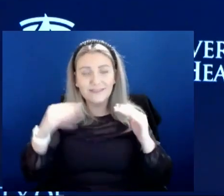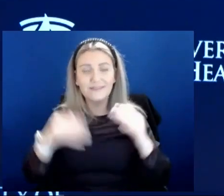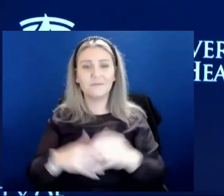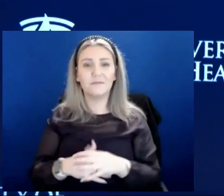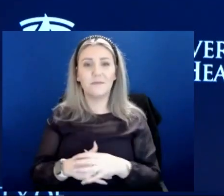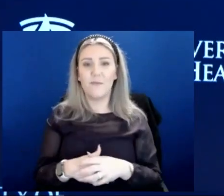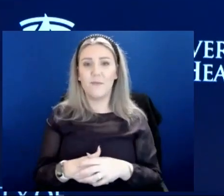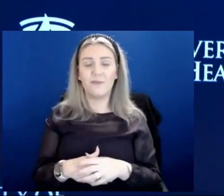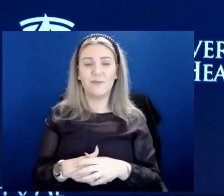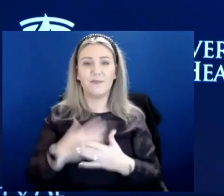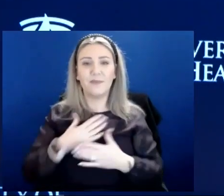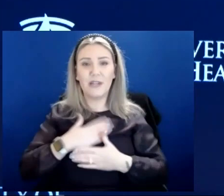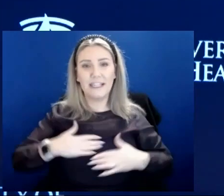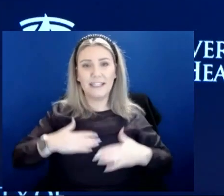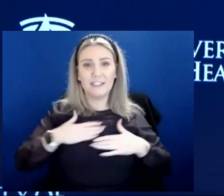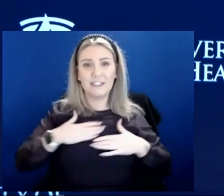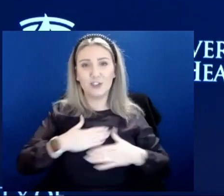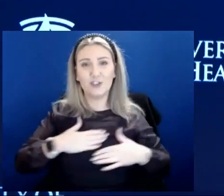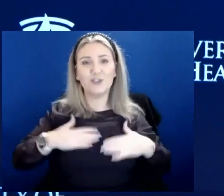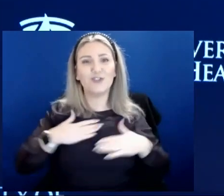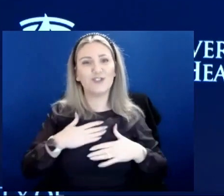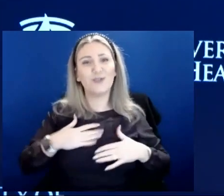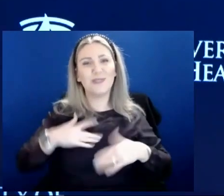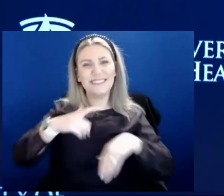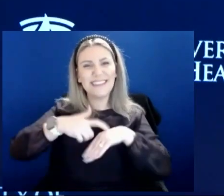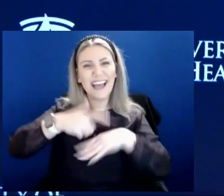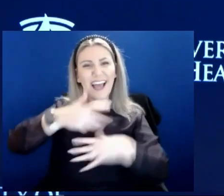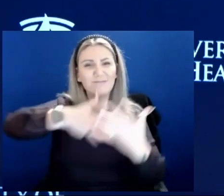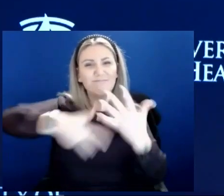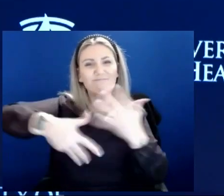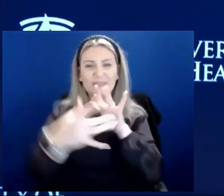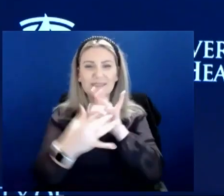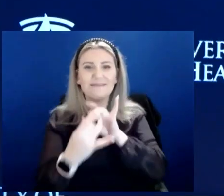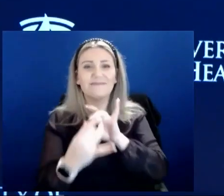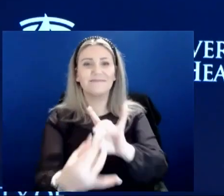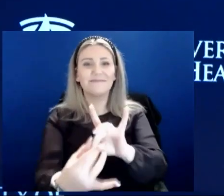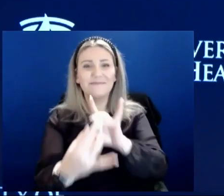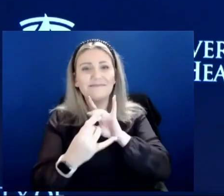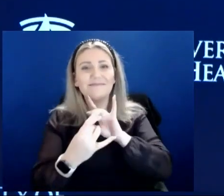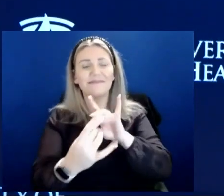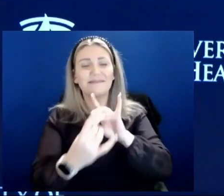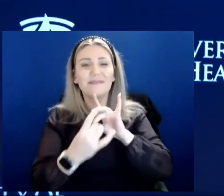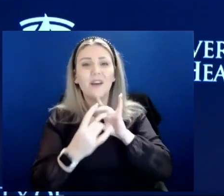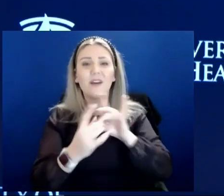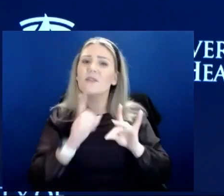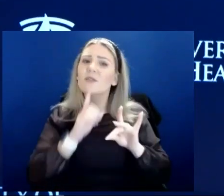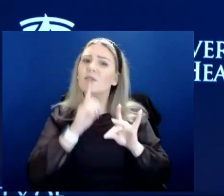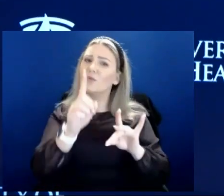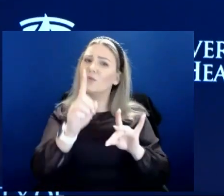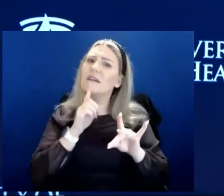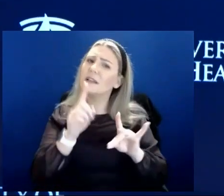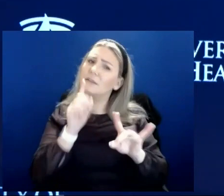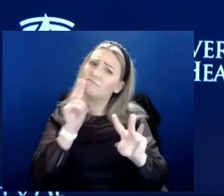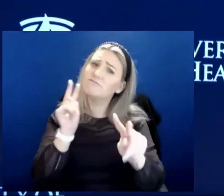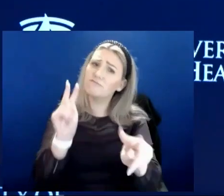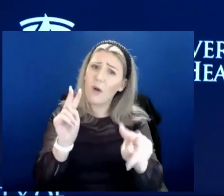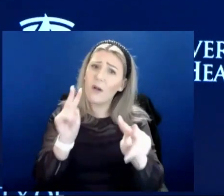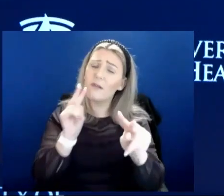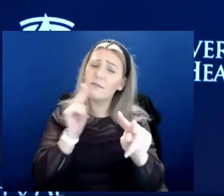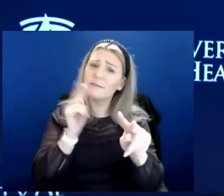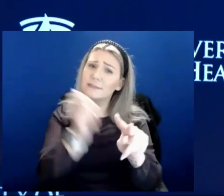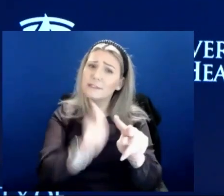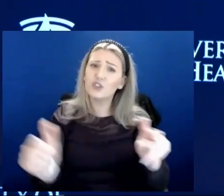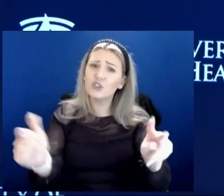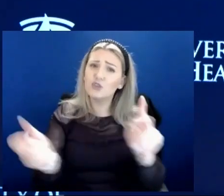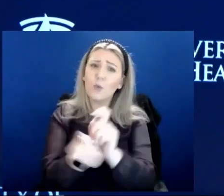Enjoy spending time with them, enjoy connecting with them, and really be on the lookout for any major changes that you see